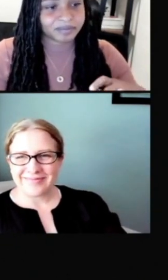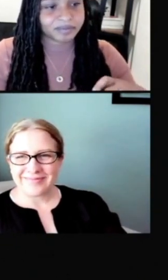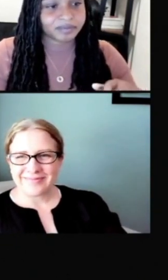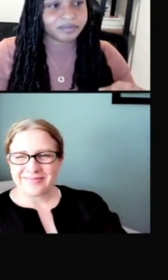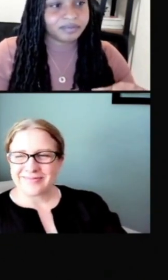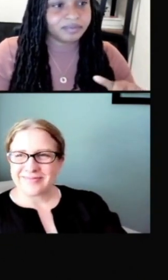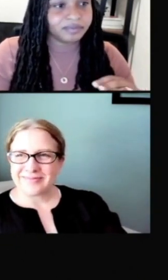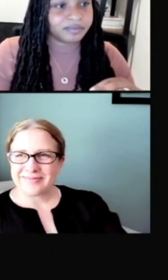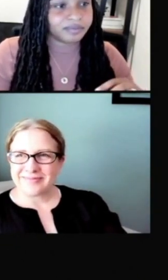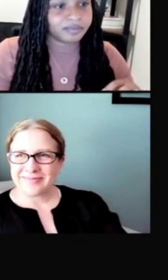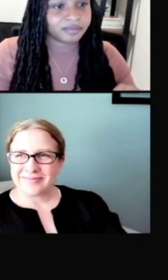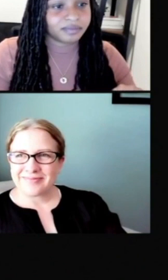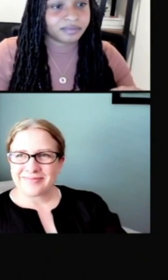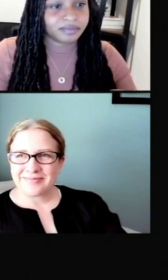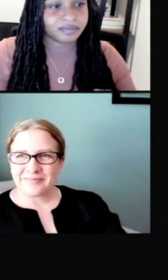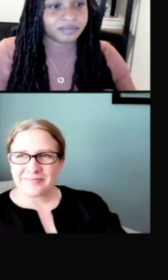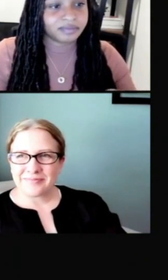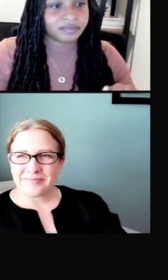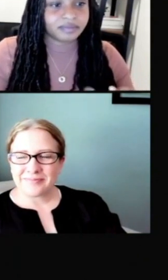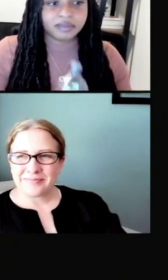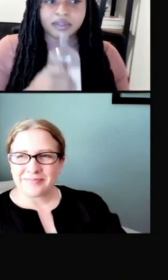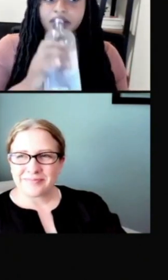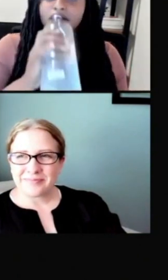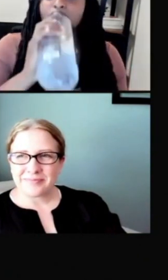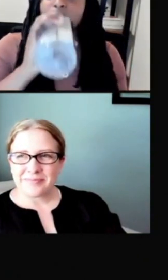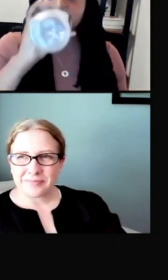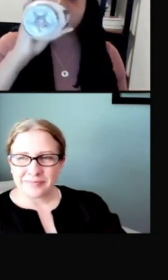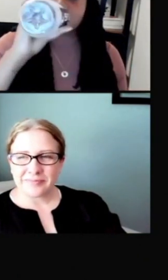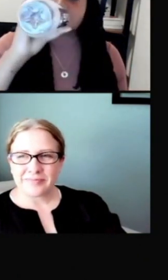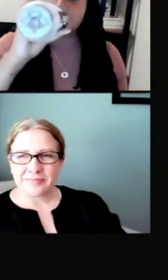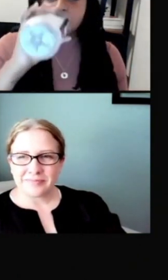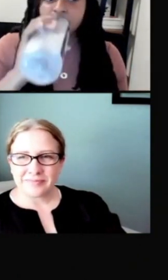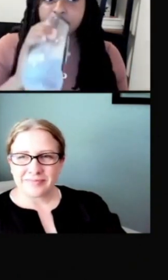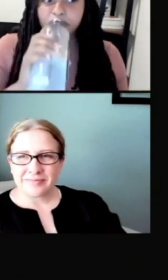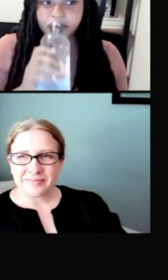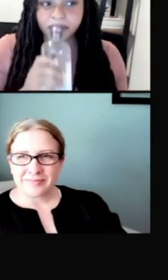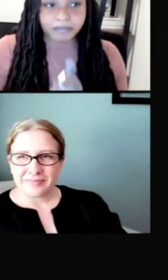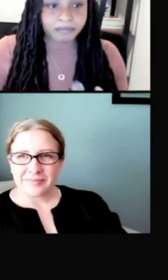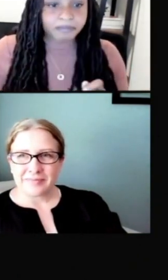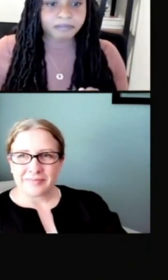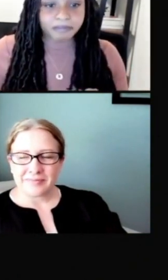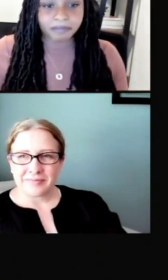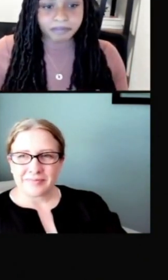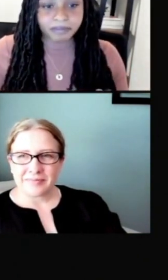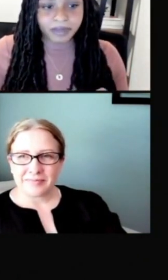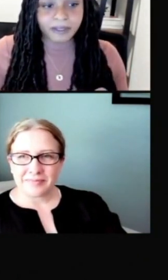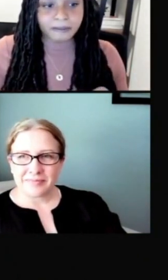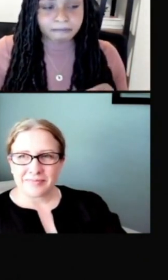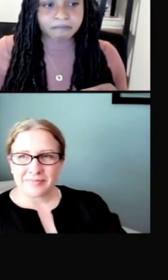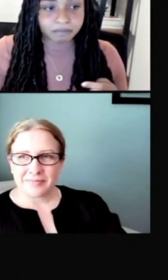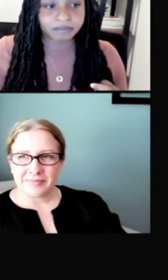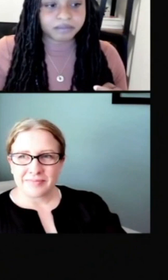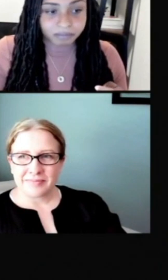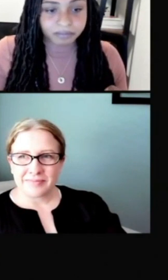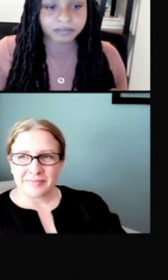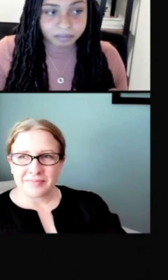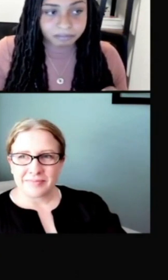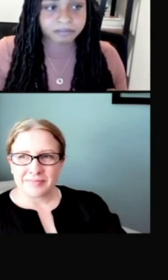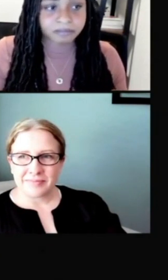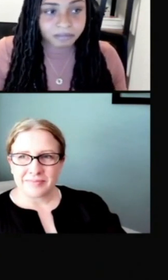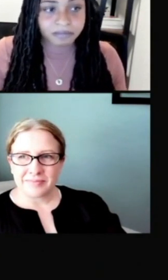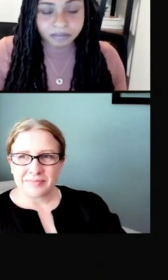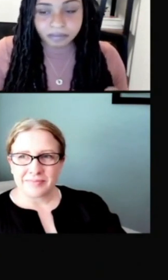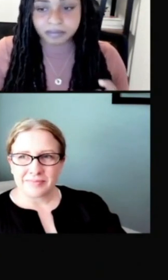wrap. Yeah, no, I just wanted to say that it's so essential that people know that this is their vaccine. This is for